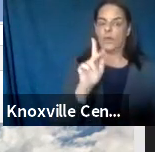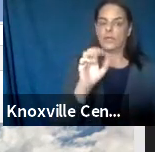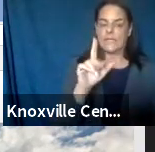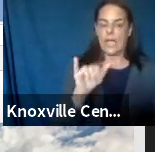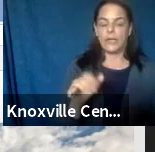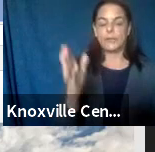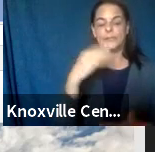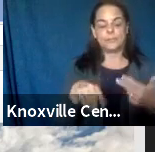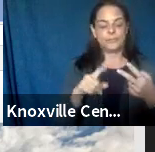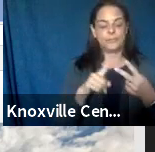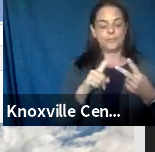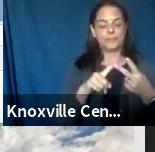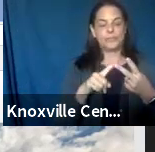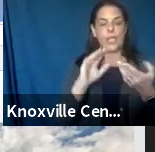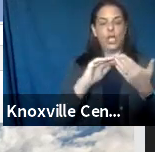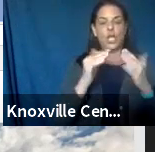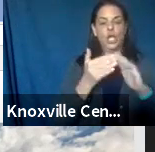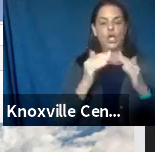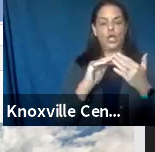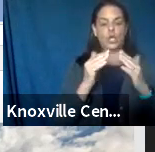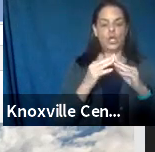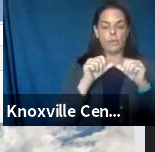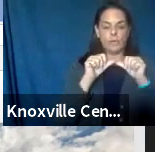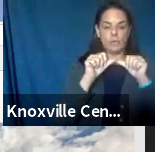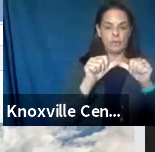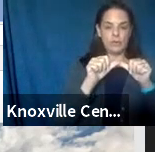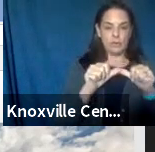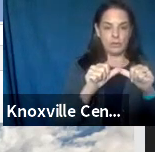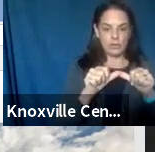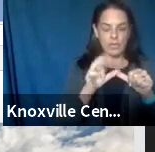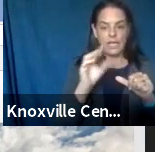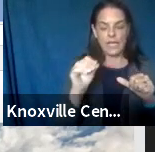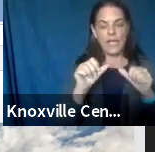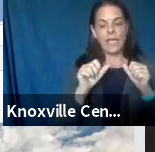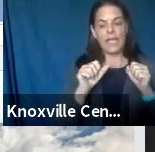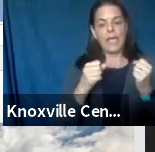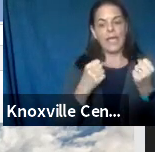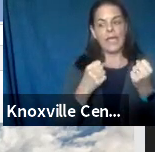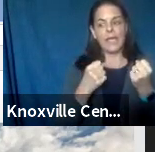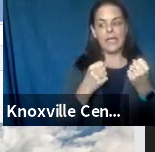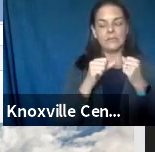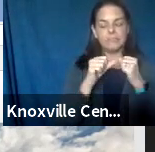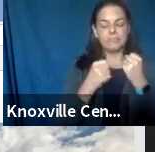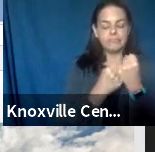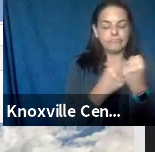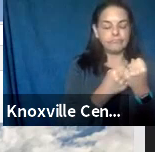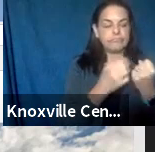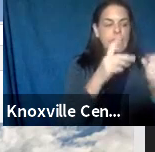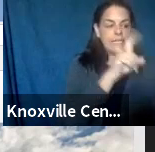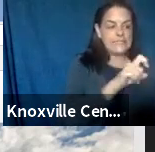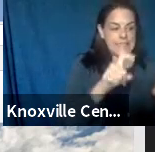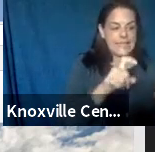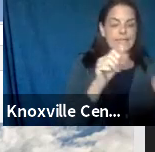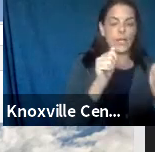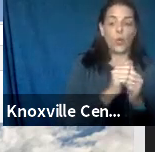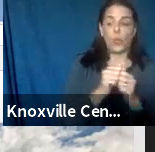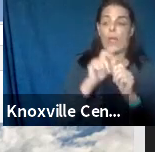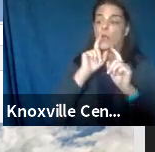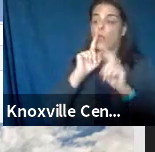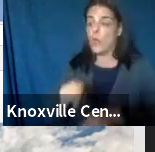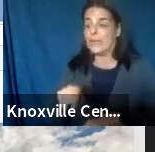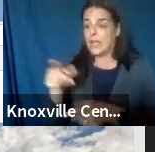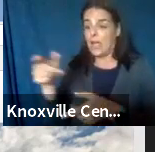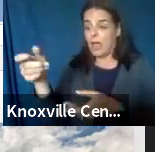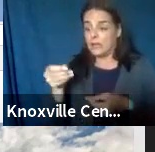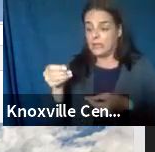Second benchmark, community-wide sustained and increased diagnostic testing with consistent or decreased test result reporting turnaround